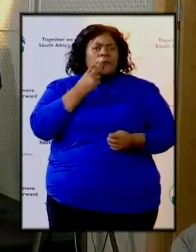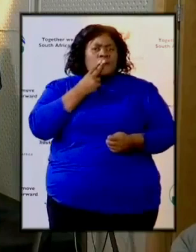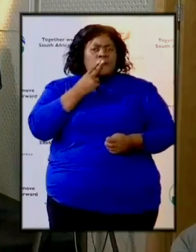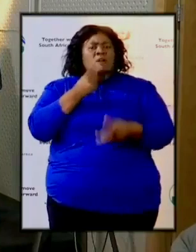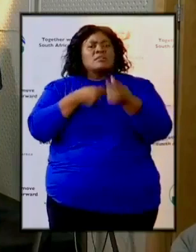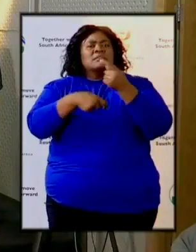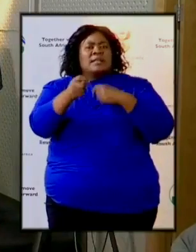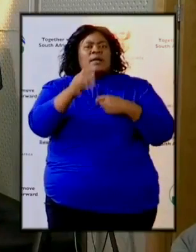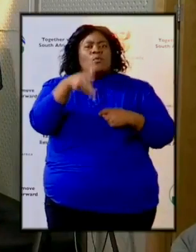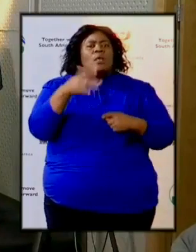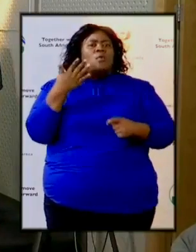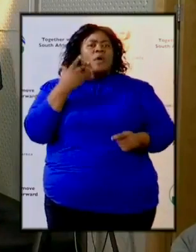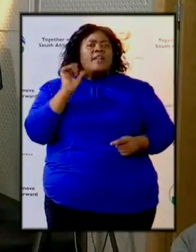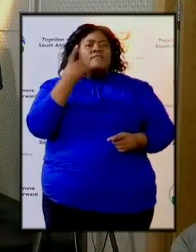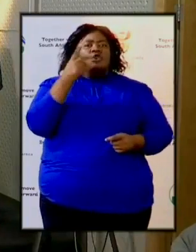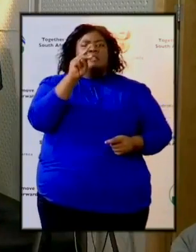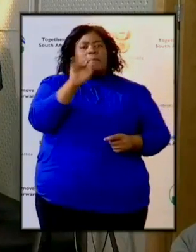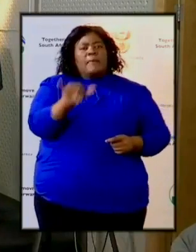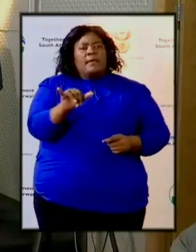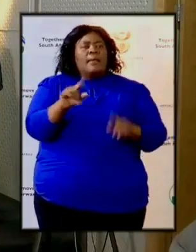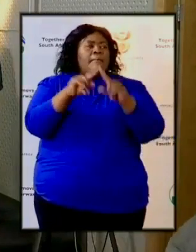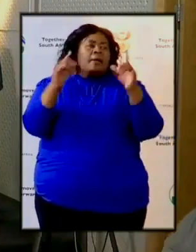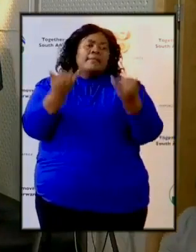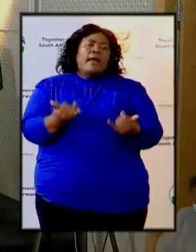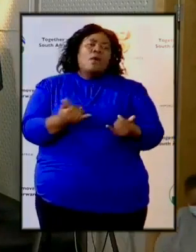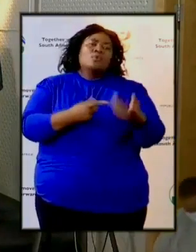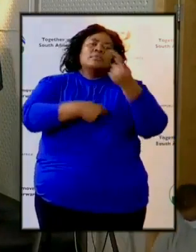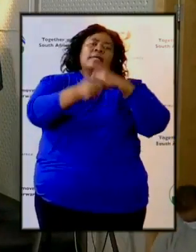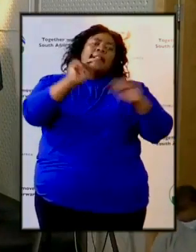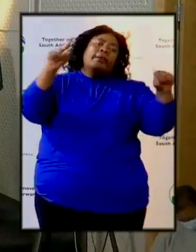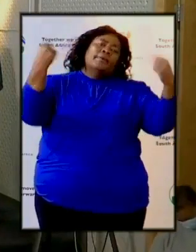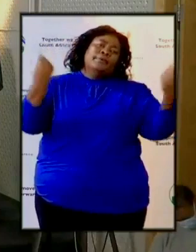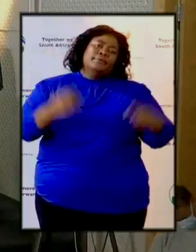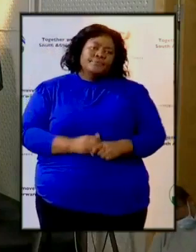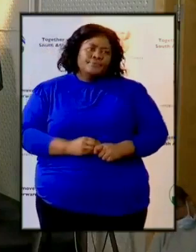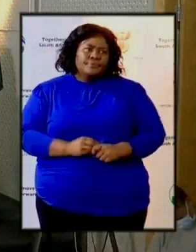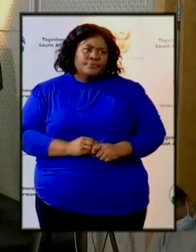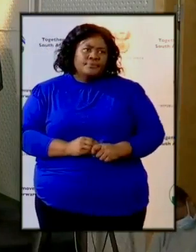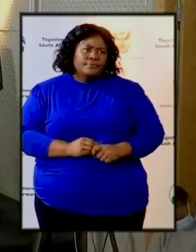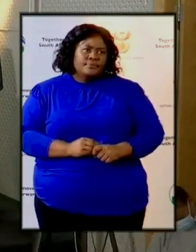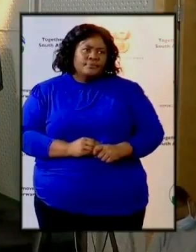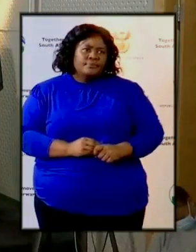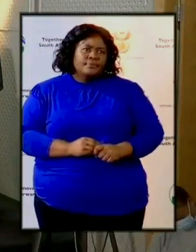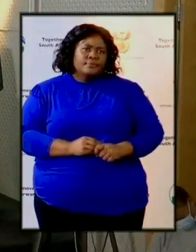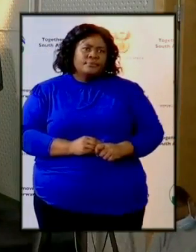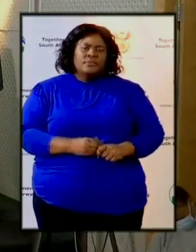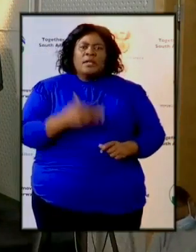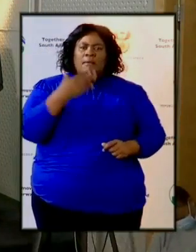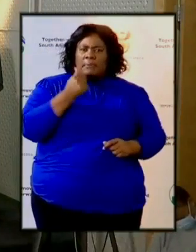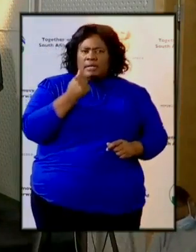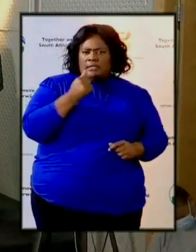1st. Now we are told it's not going to be sold. This reminds me of the ESCOP load shedding statement in